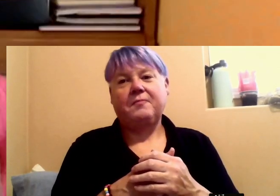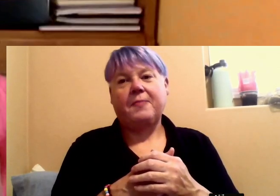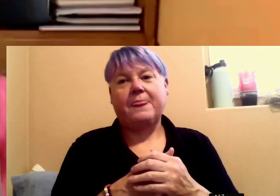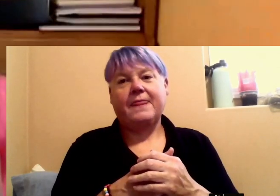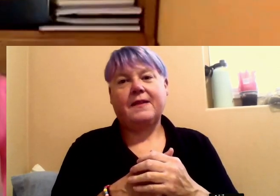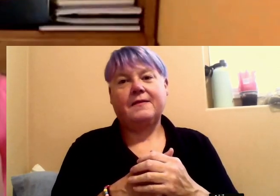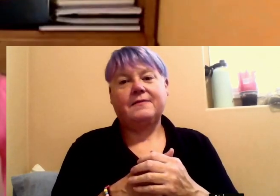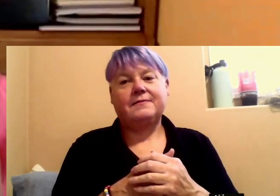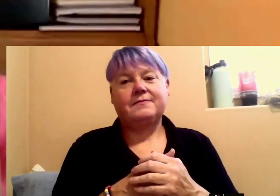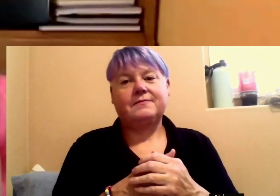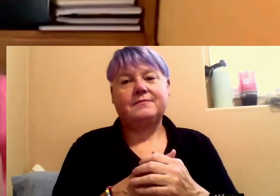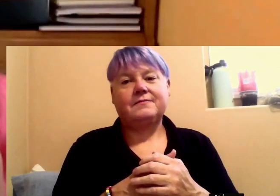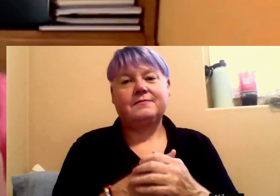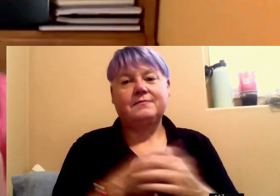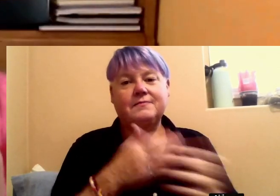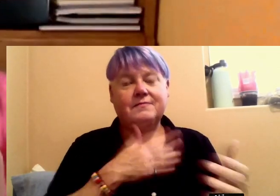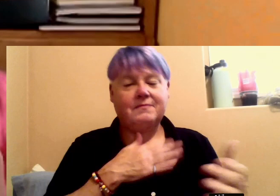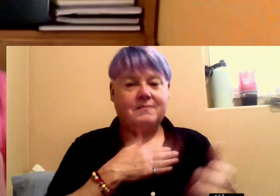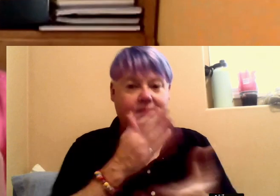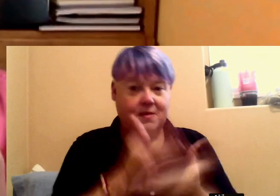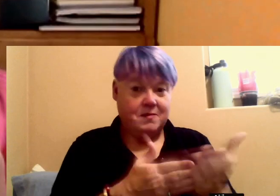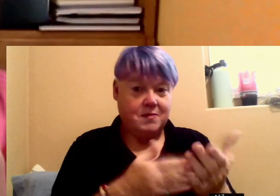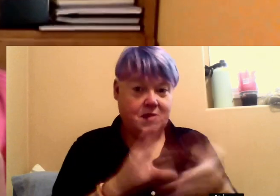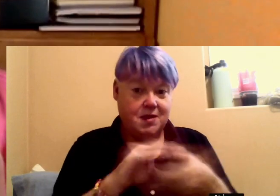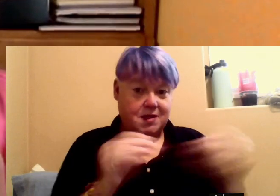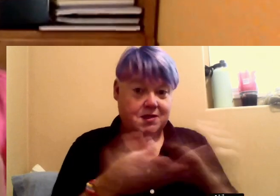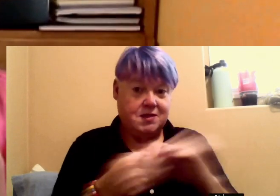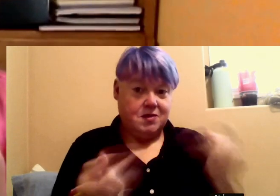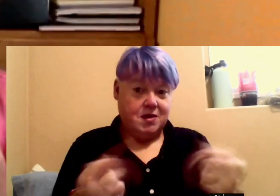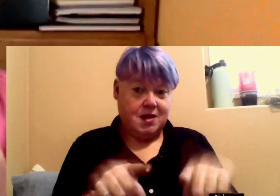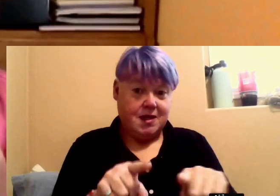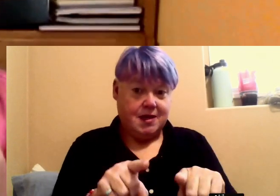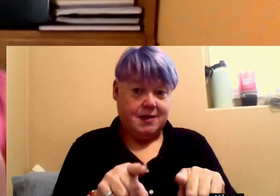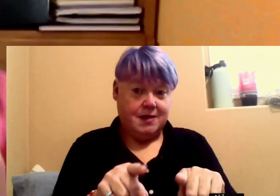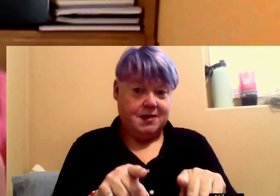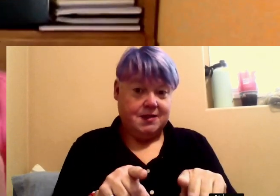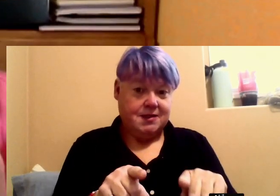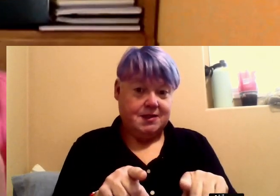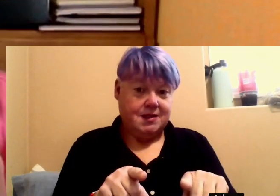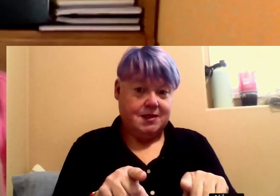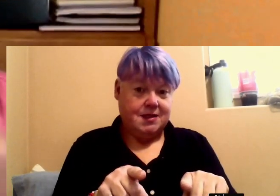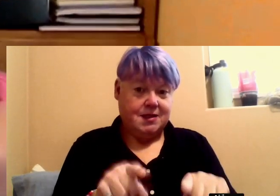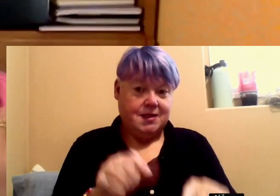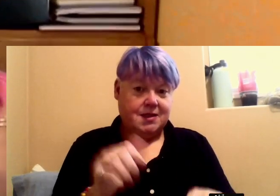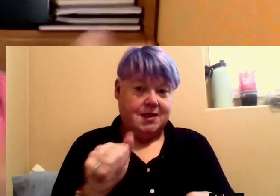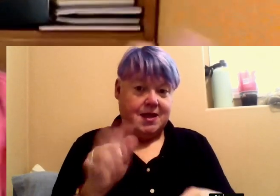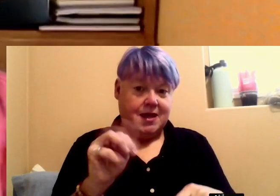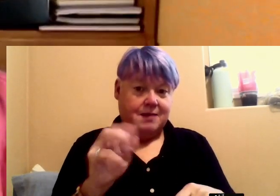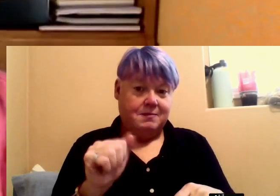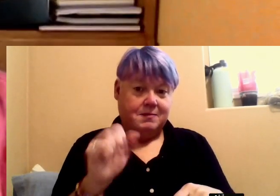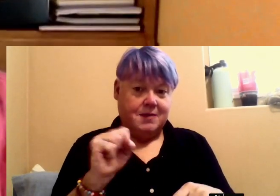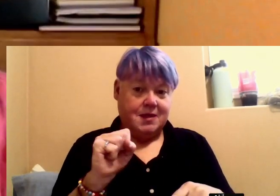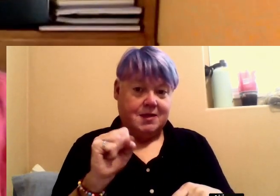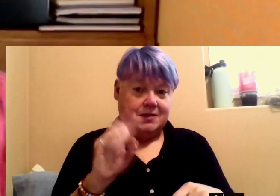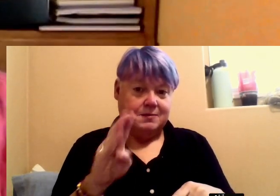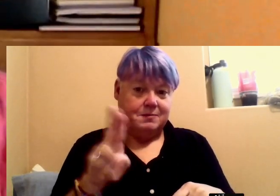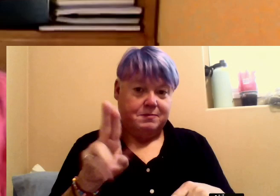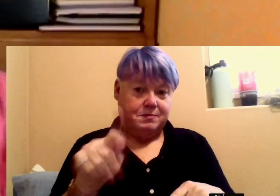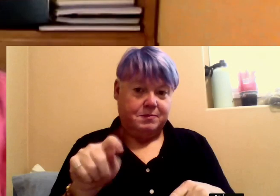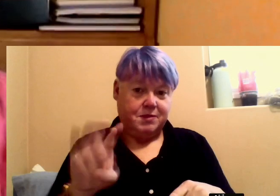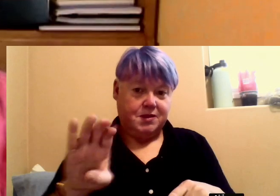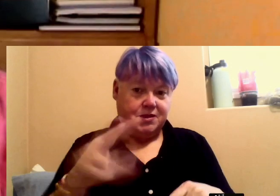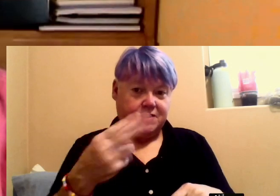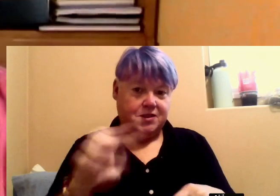Yeah, and for my part, the story happens in Amisquatchie because it happens in Amisquatchie. And Amisquatchie is